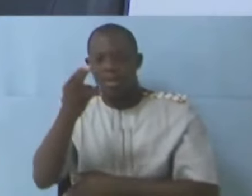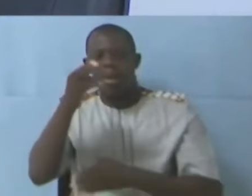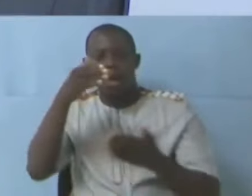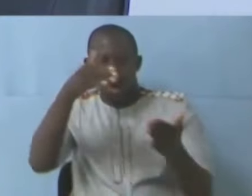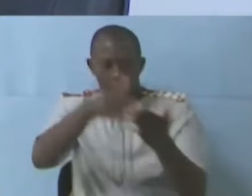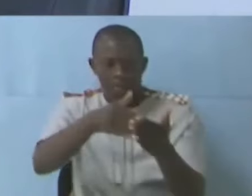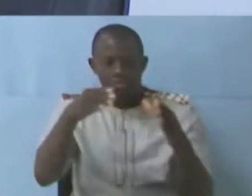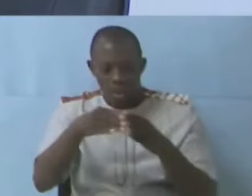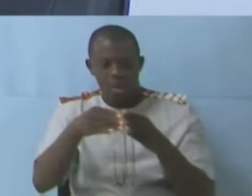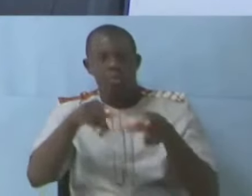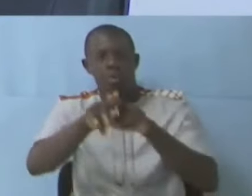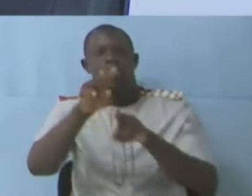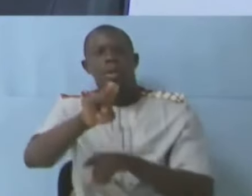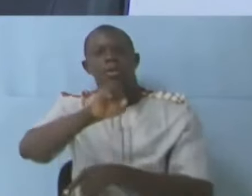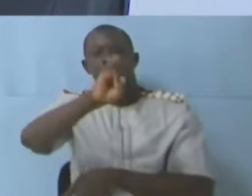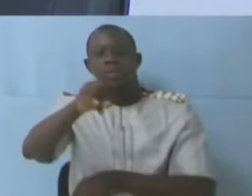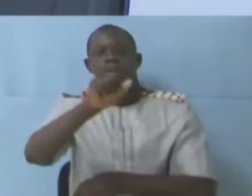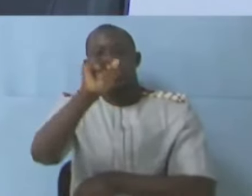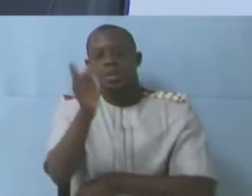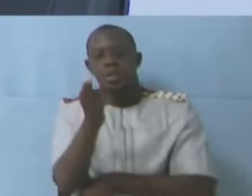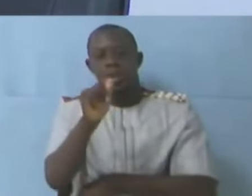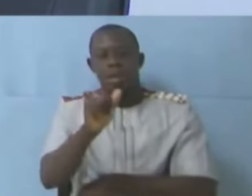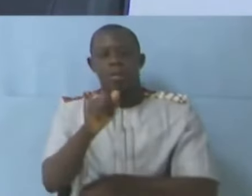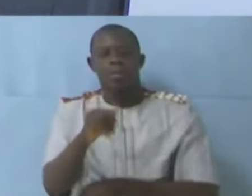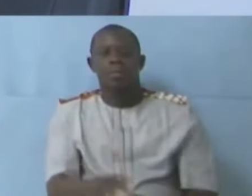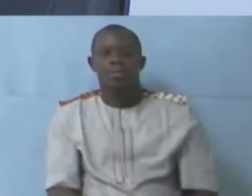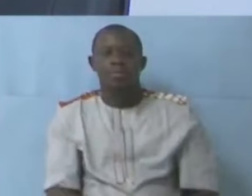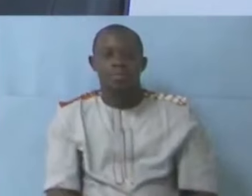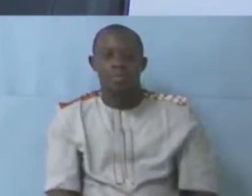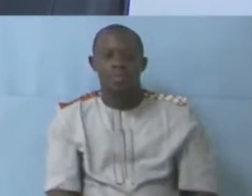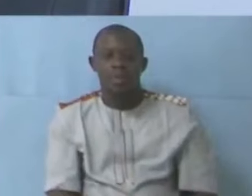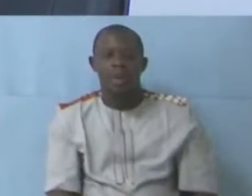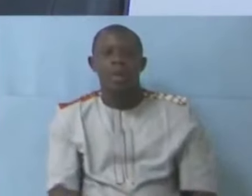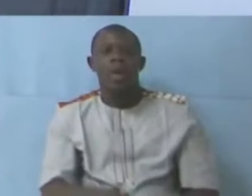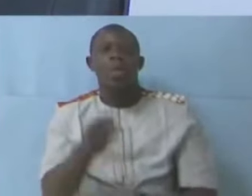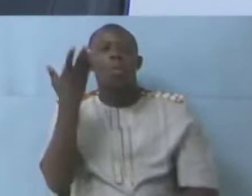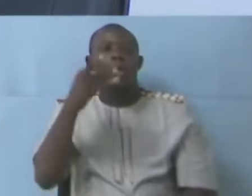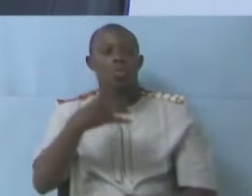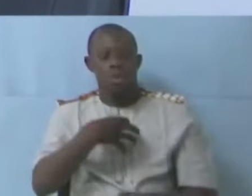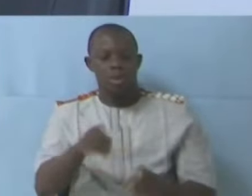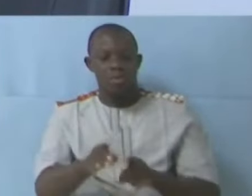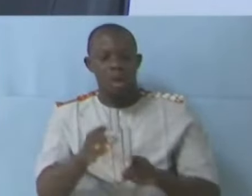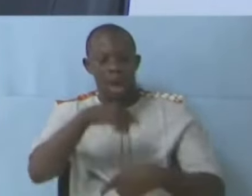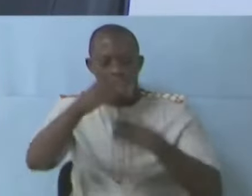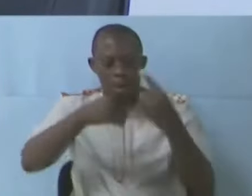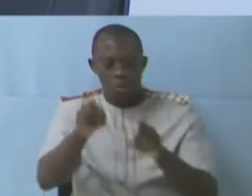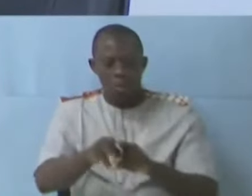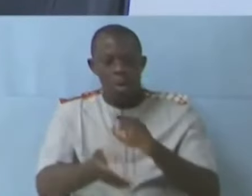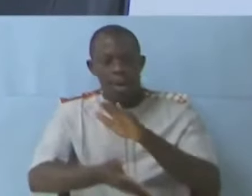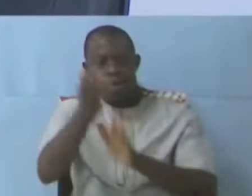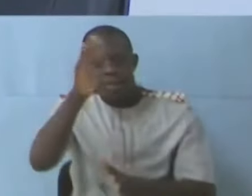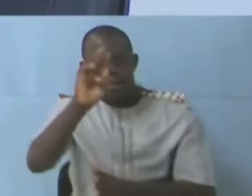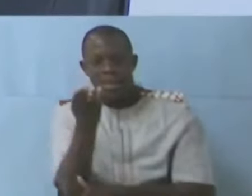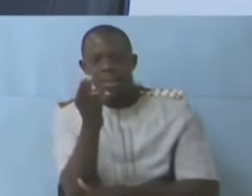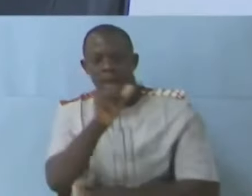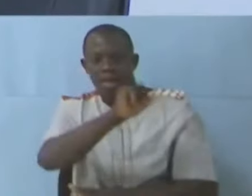came entered with Njaga. But buñ demé bari wara romba the HMG. But when we about to pass the HMG. What is